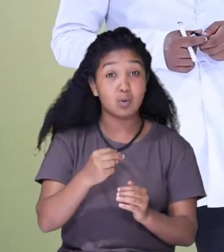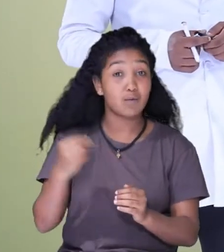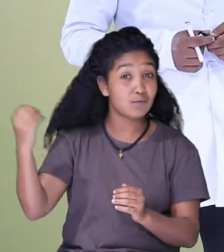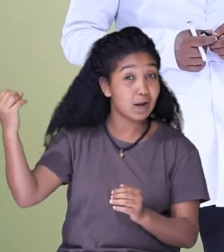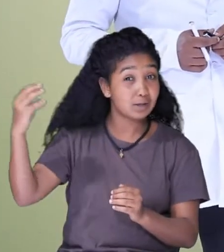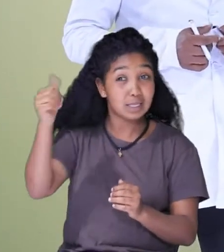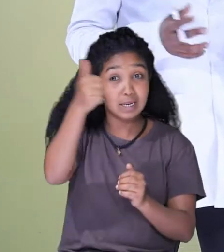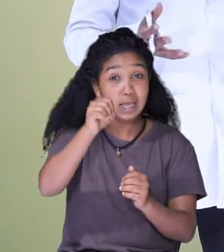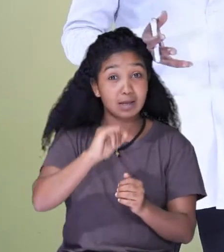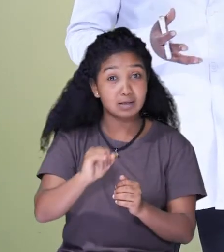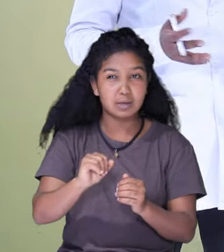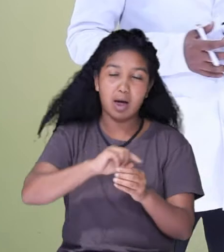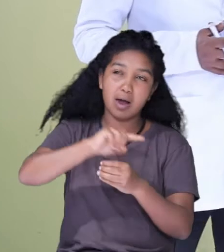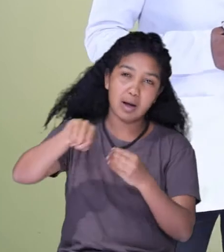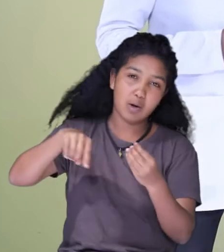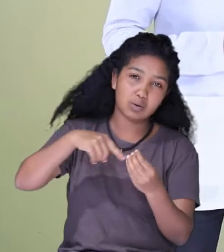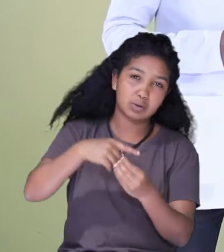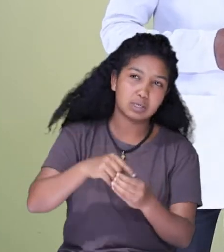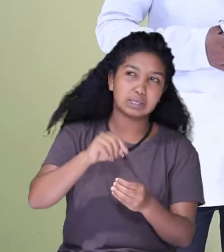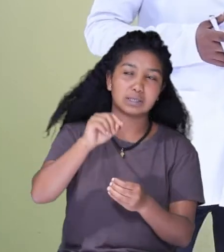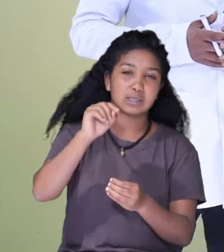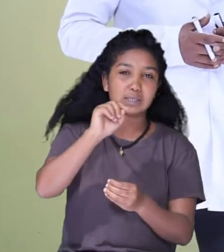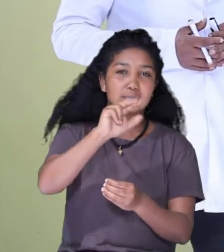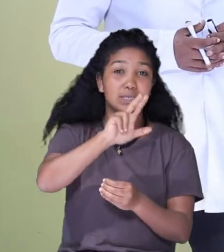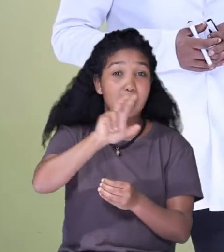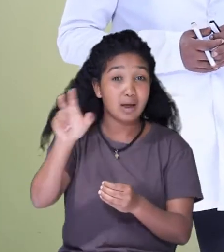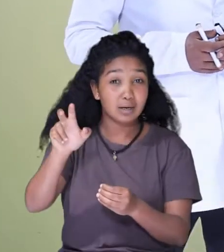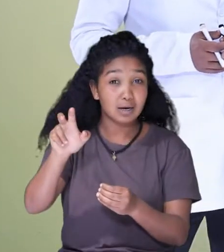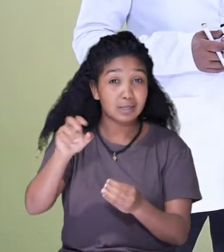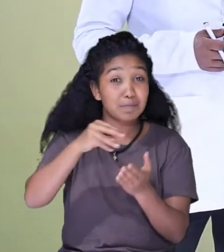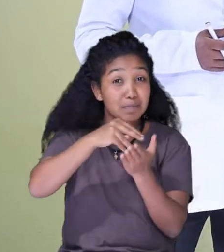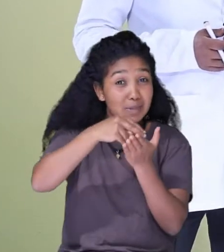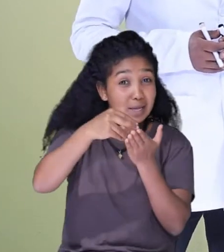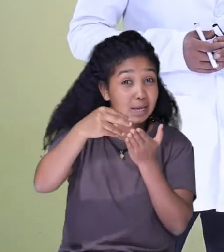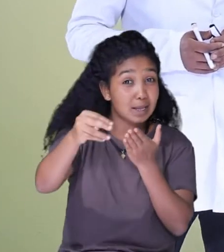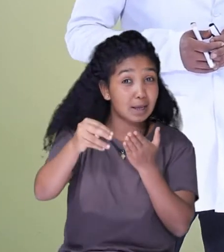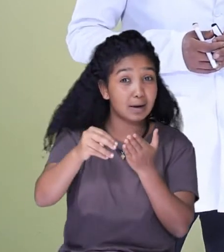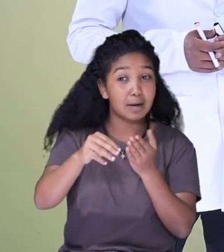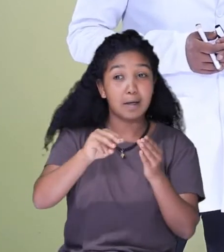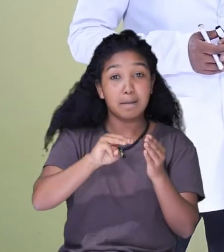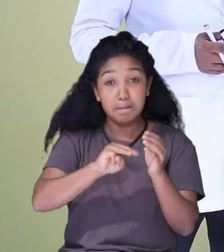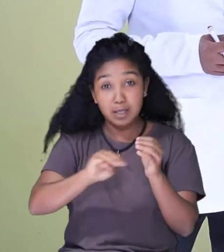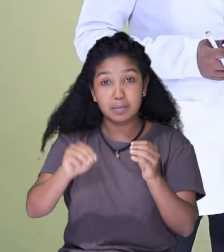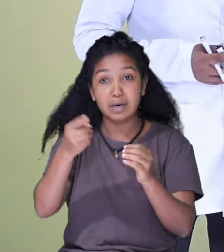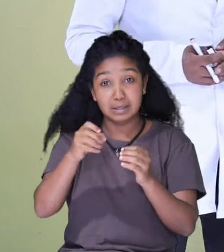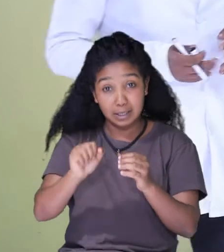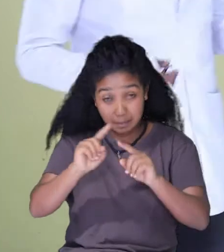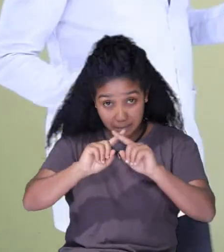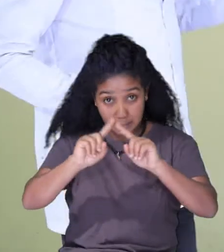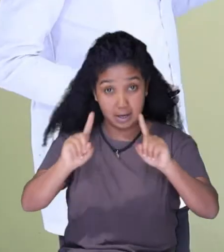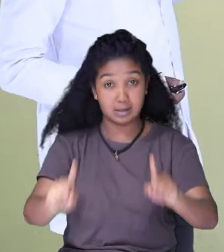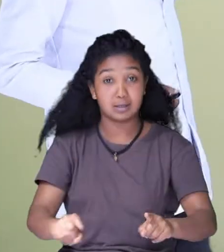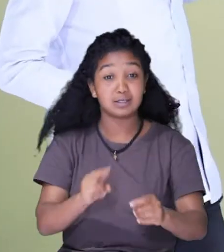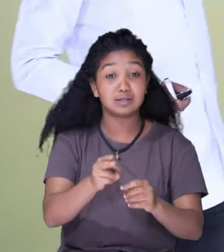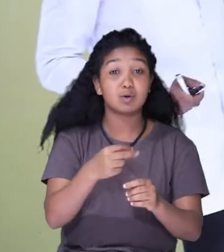light in air is around 300 million meters per second square. But